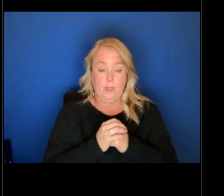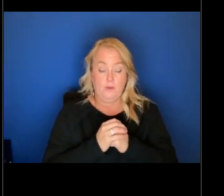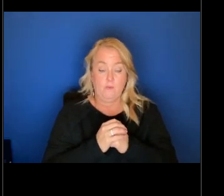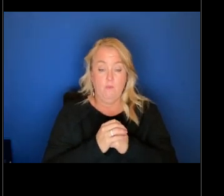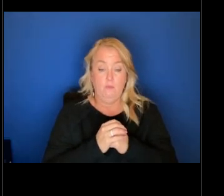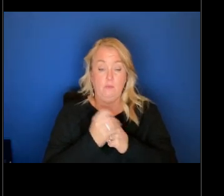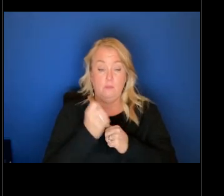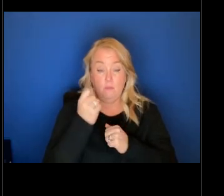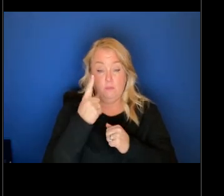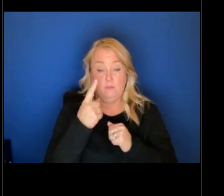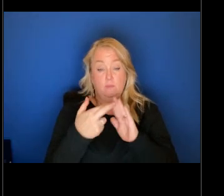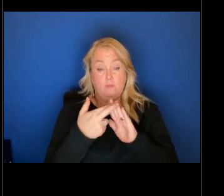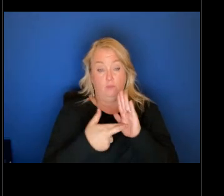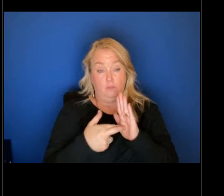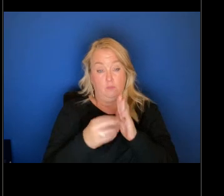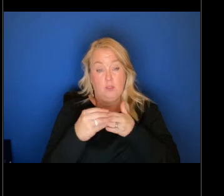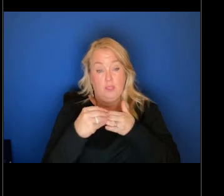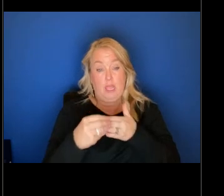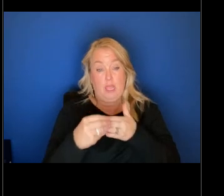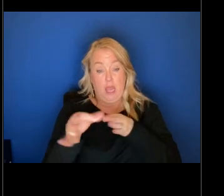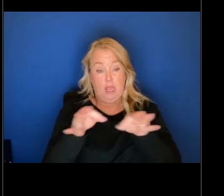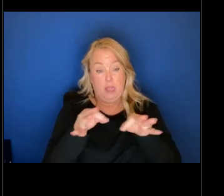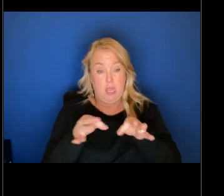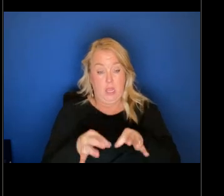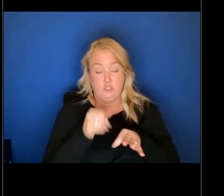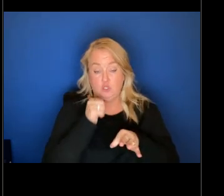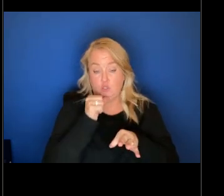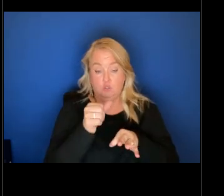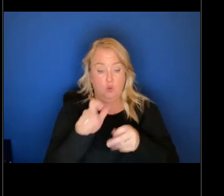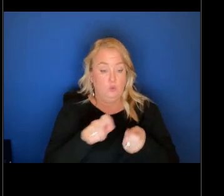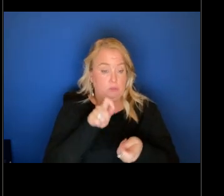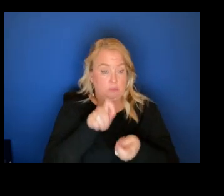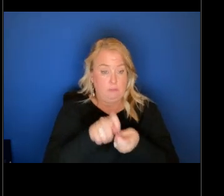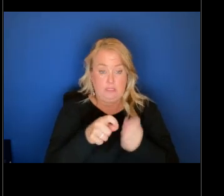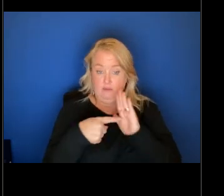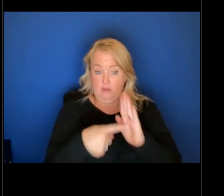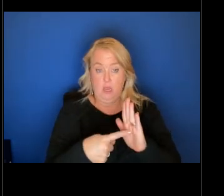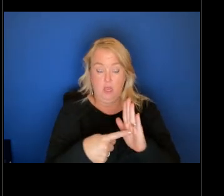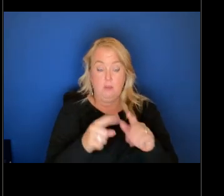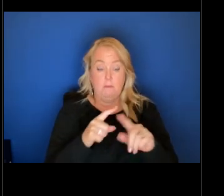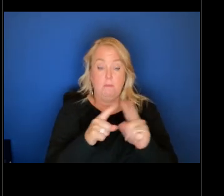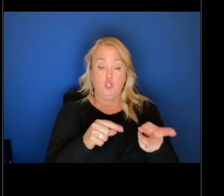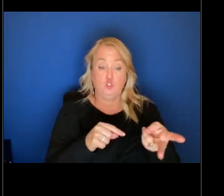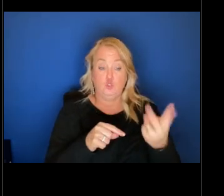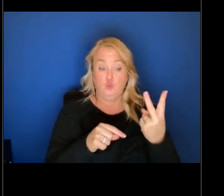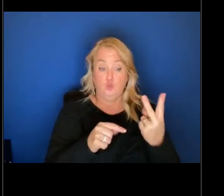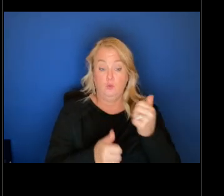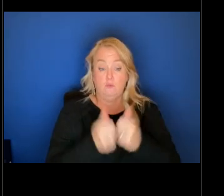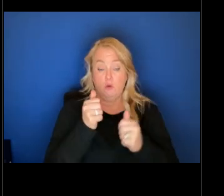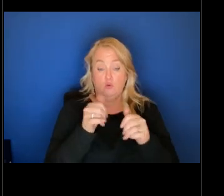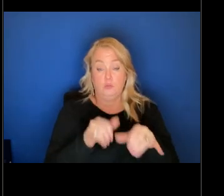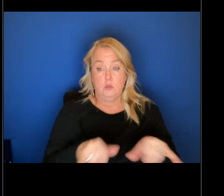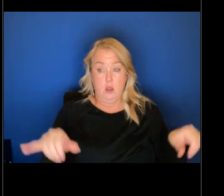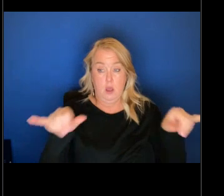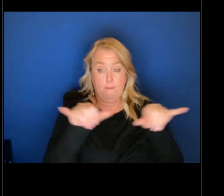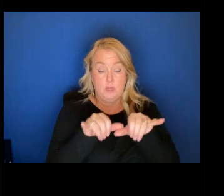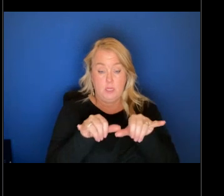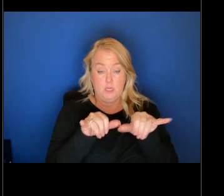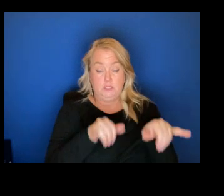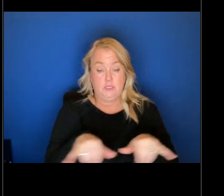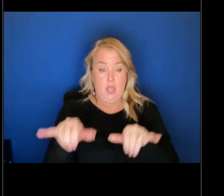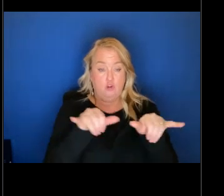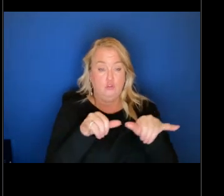While the guidelines do not specify such protections, the two most common design standards